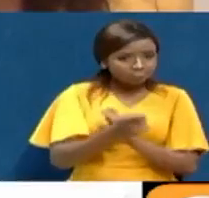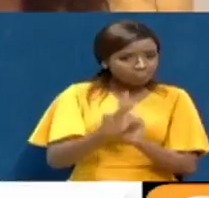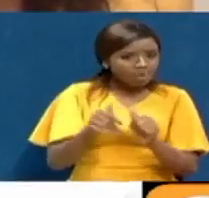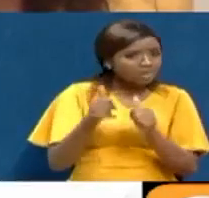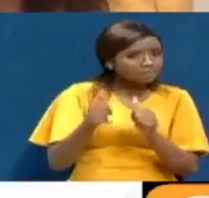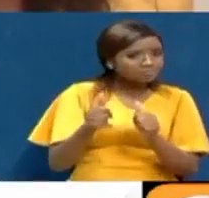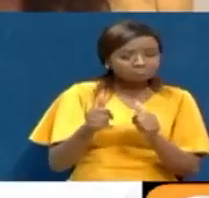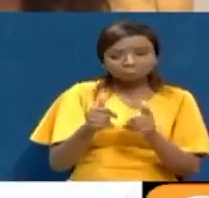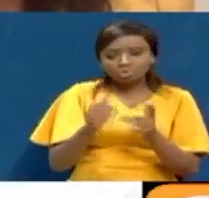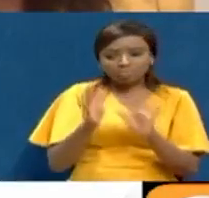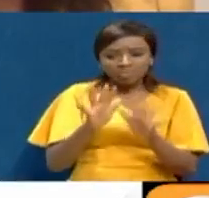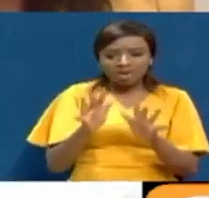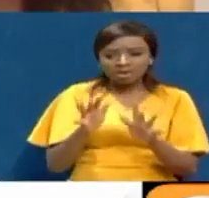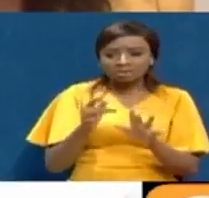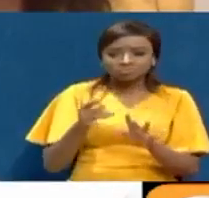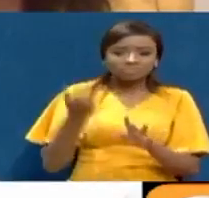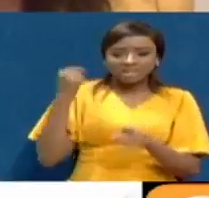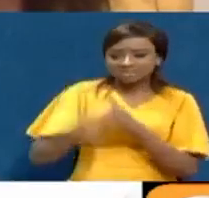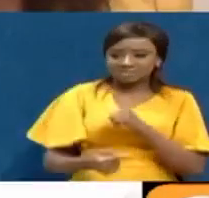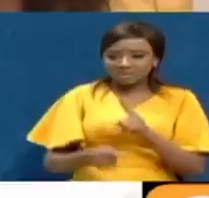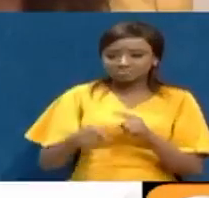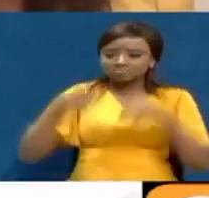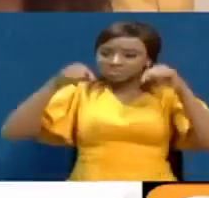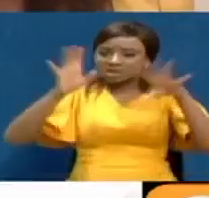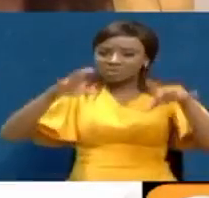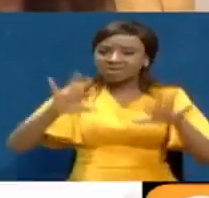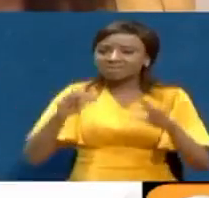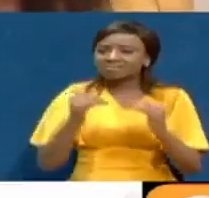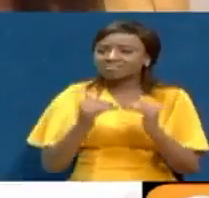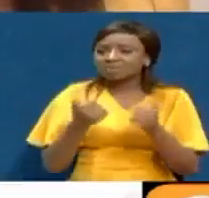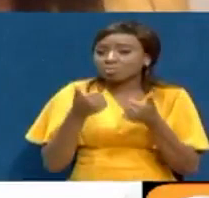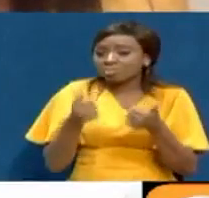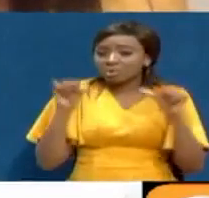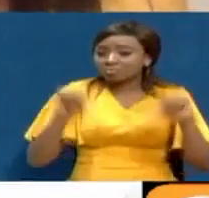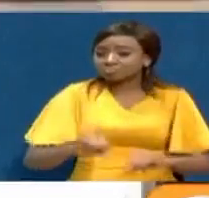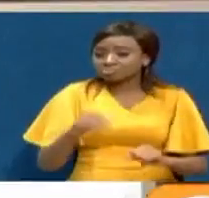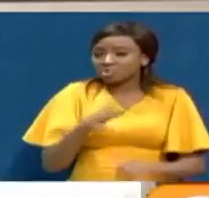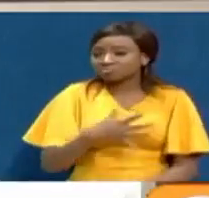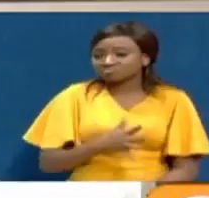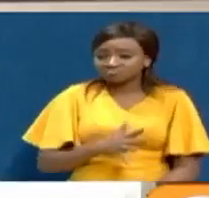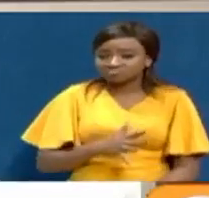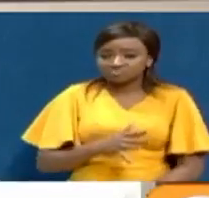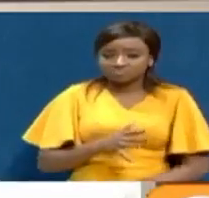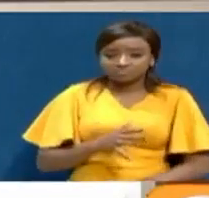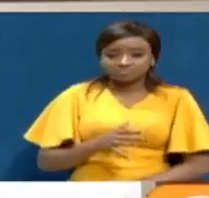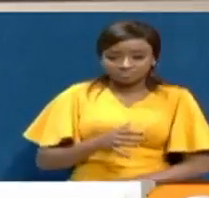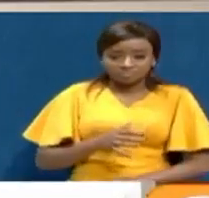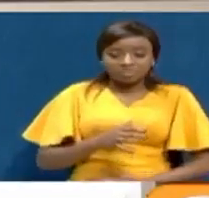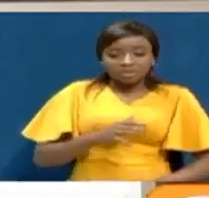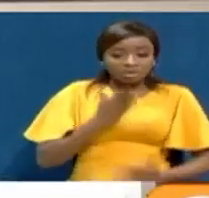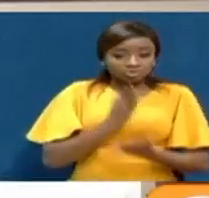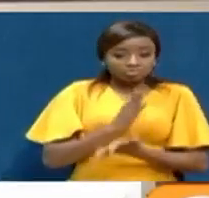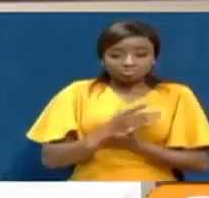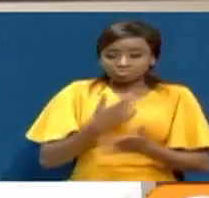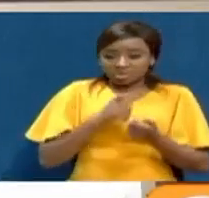time that you, if you compare this year to last year, for example? Well, definitely there have been changes in